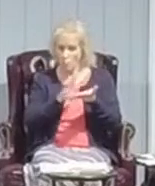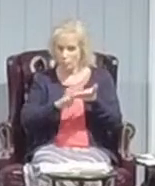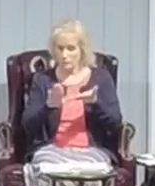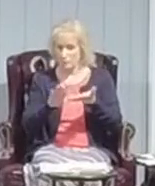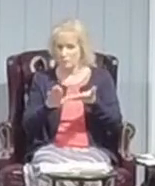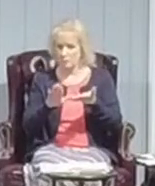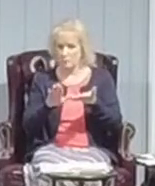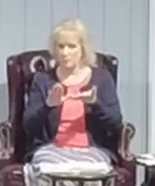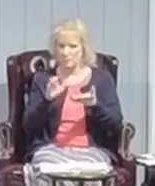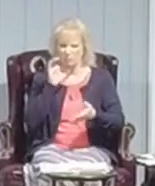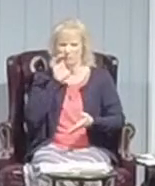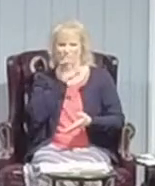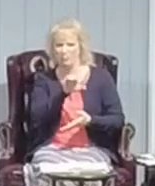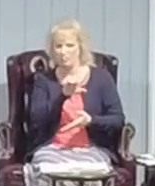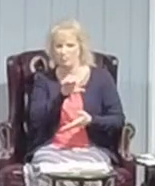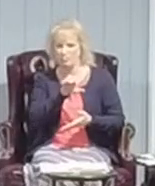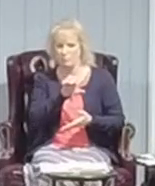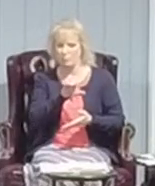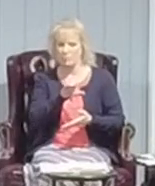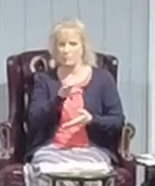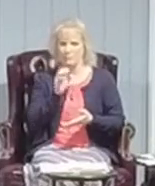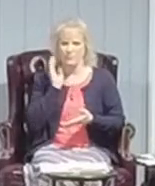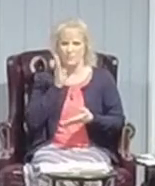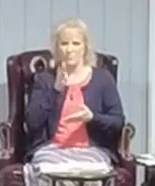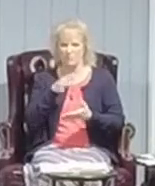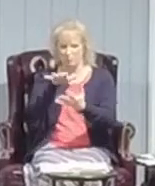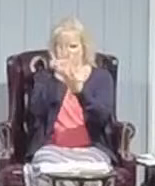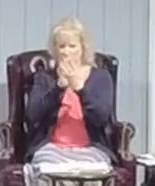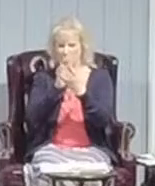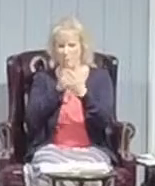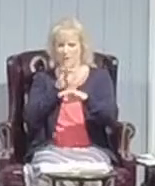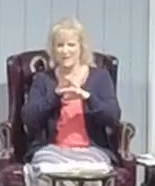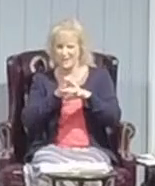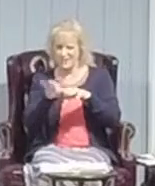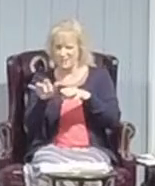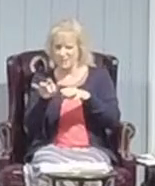completely holy, was forced to be publicly naked.